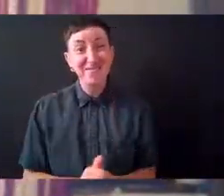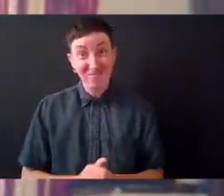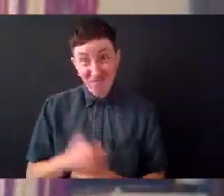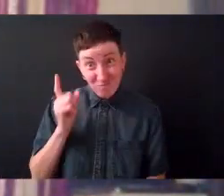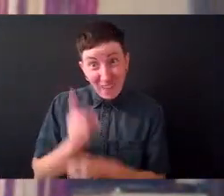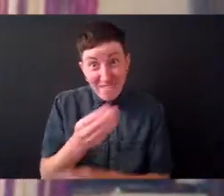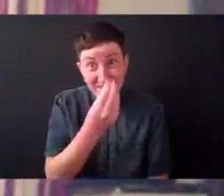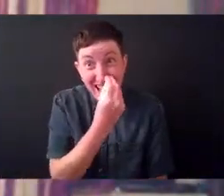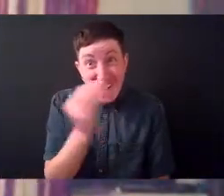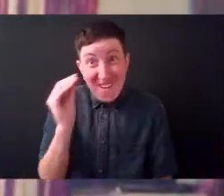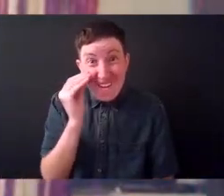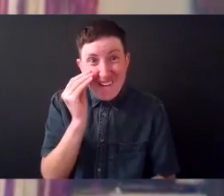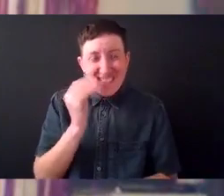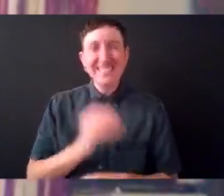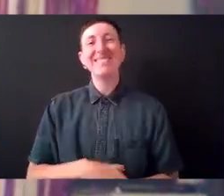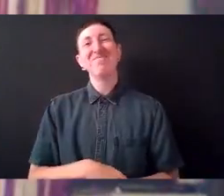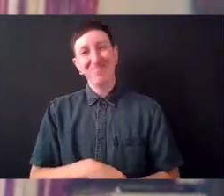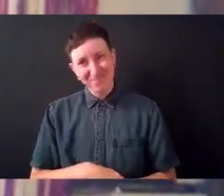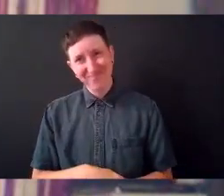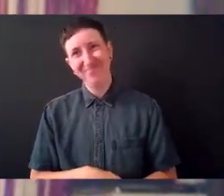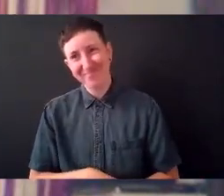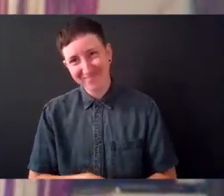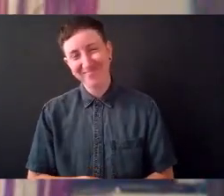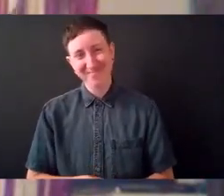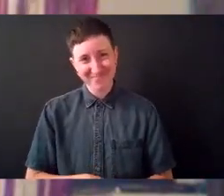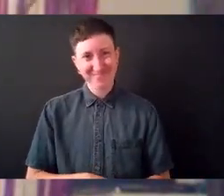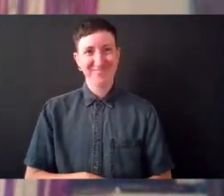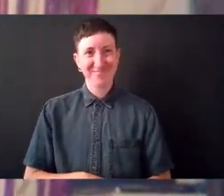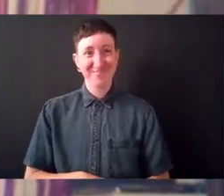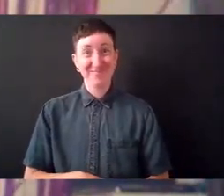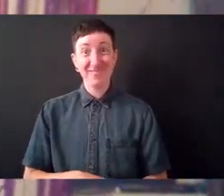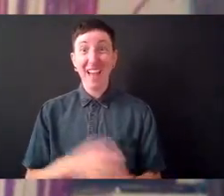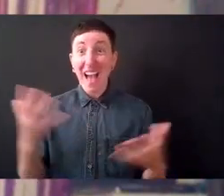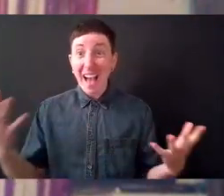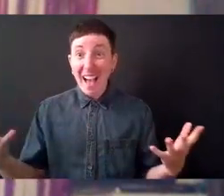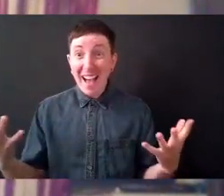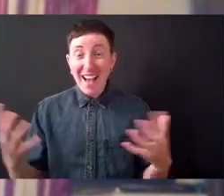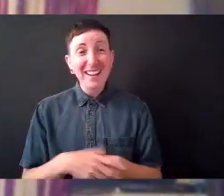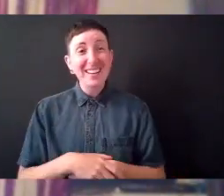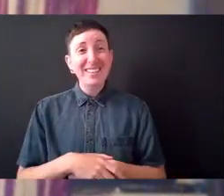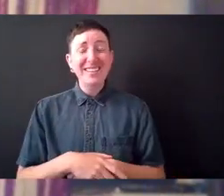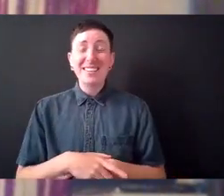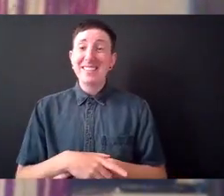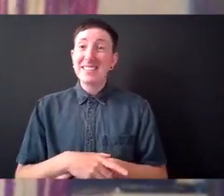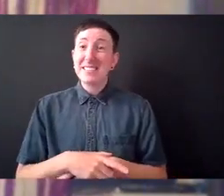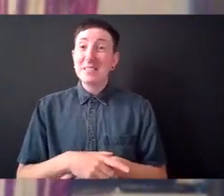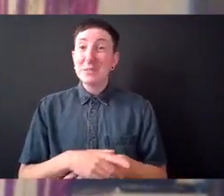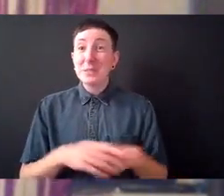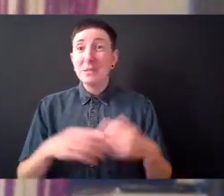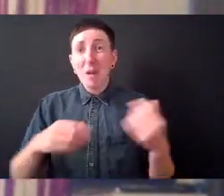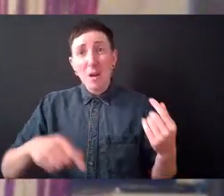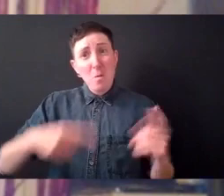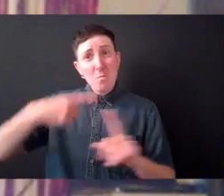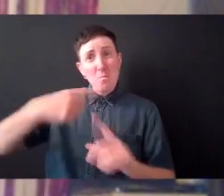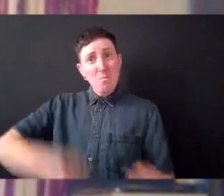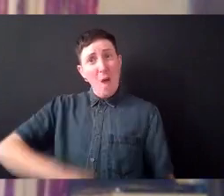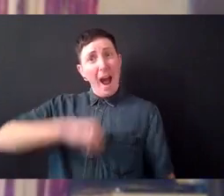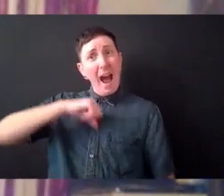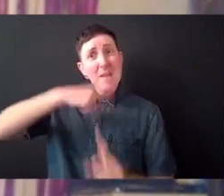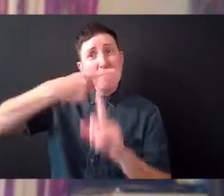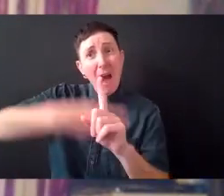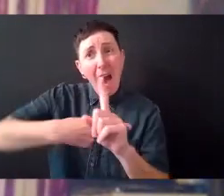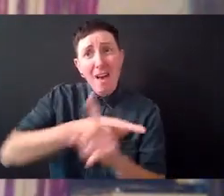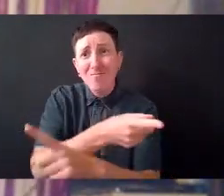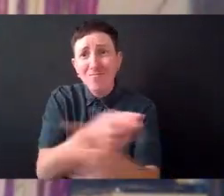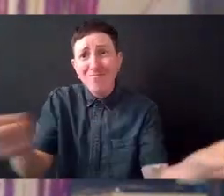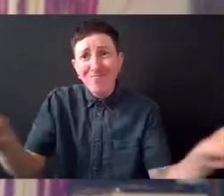Flower? Yeah. I hope that everybody has a beautiful Pride Month, and that if you're